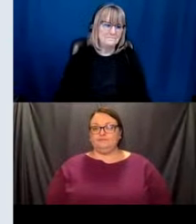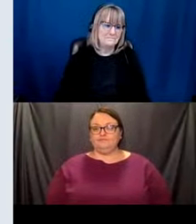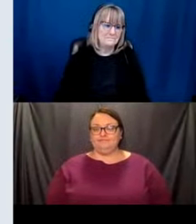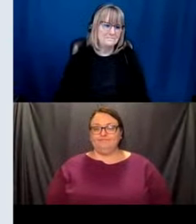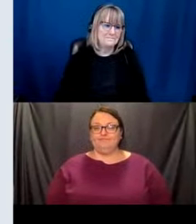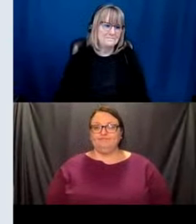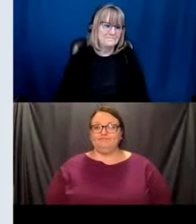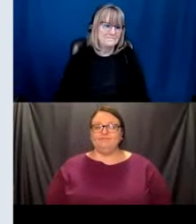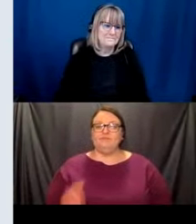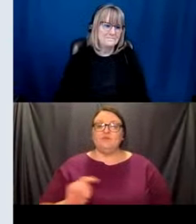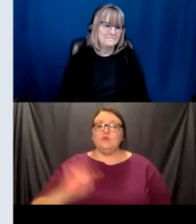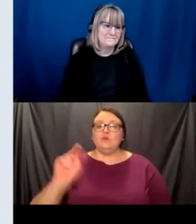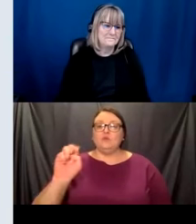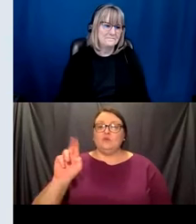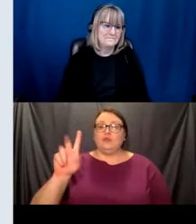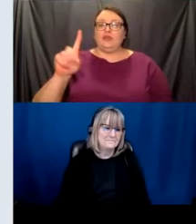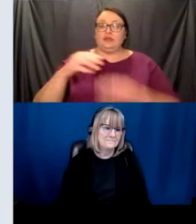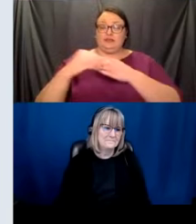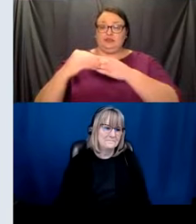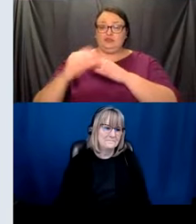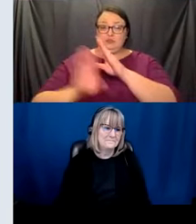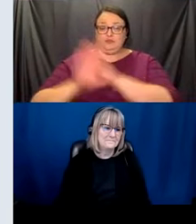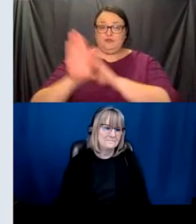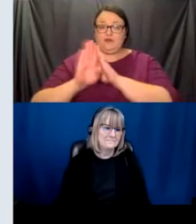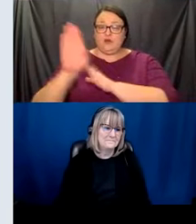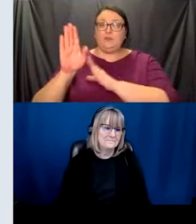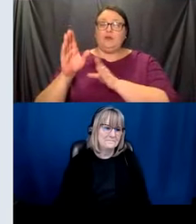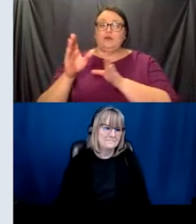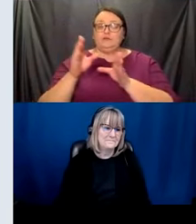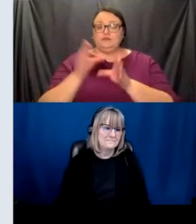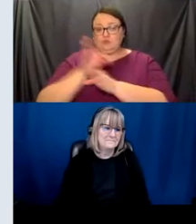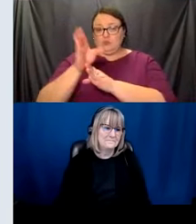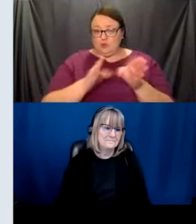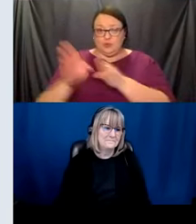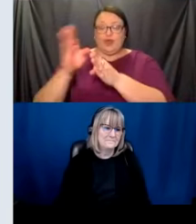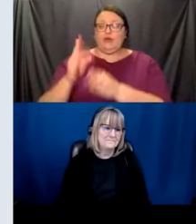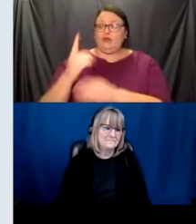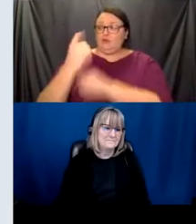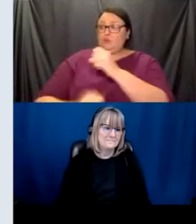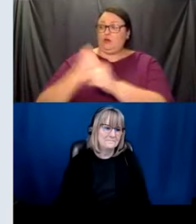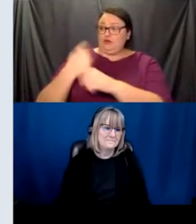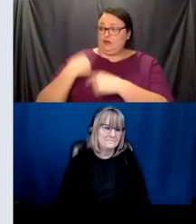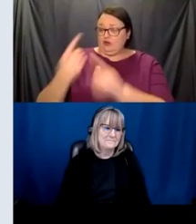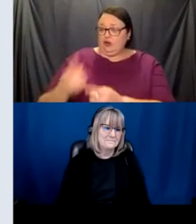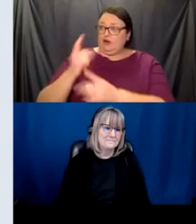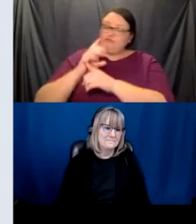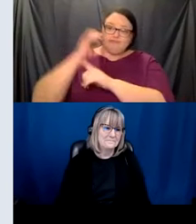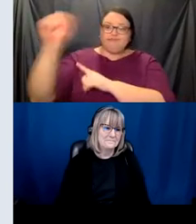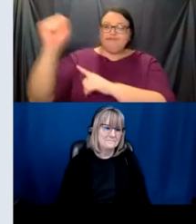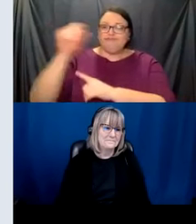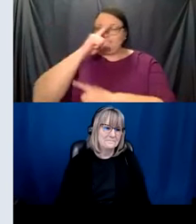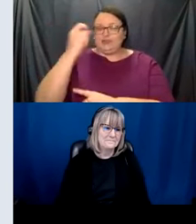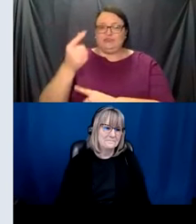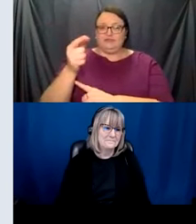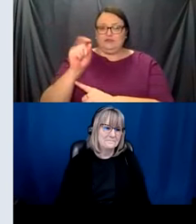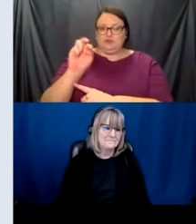North End's leadership and development career pathing has soared over the past year thanks to this grant. We have created our